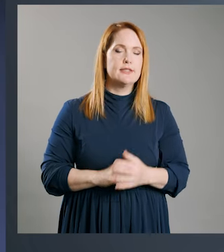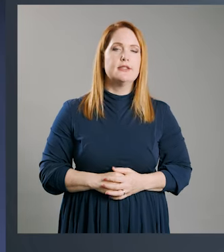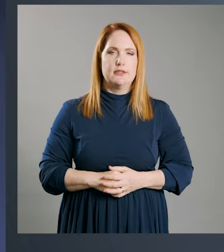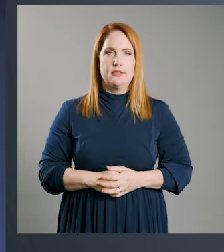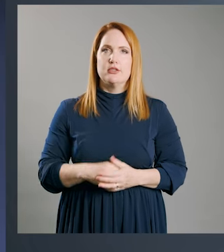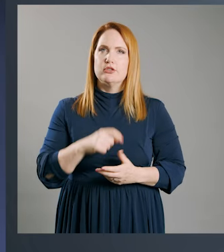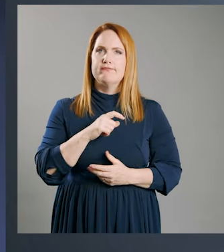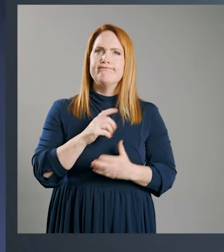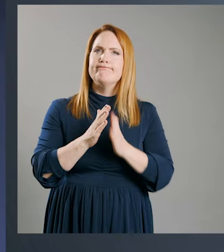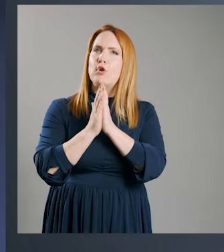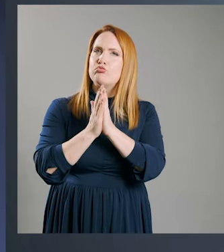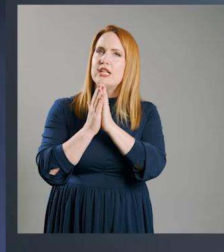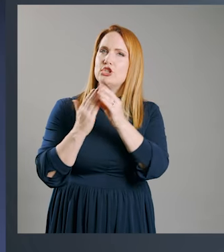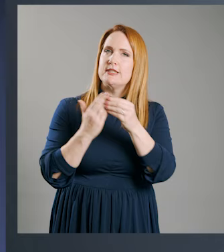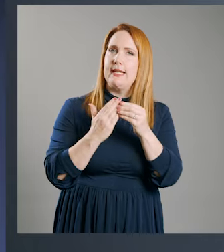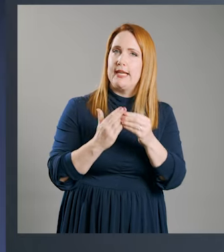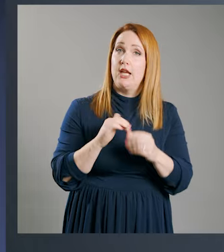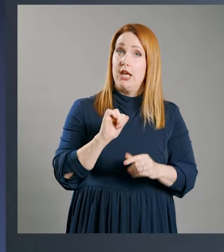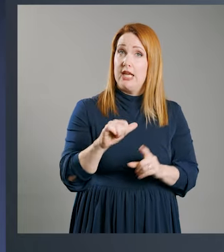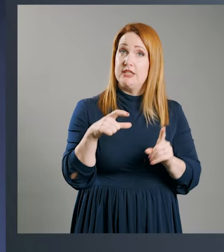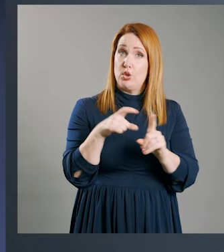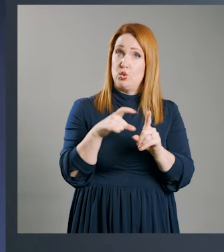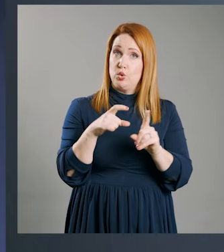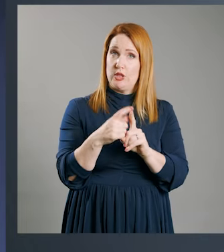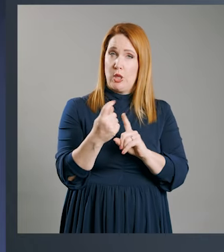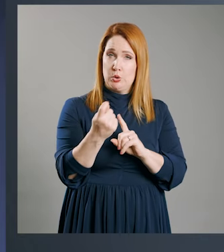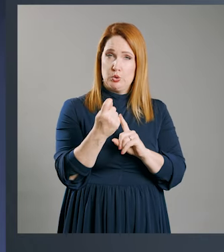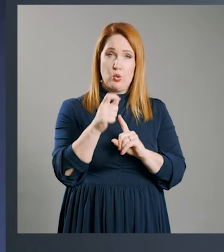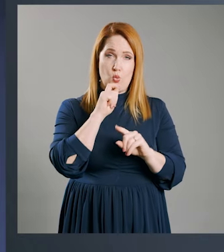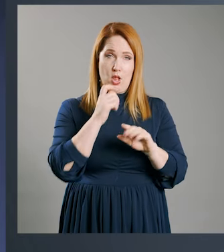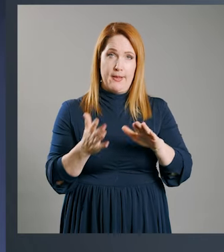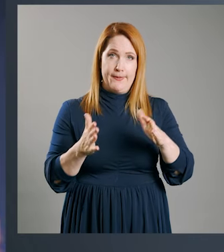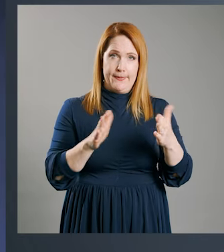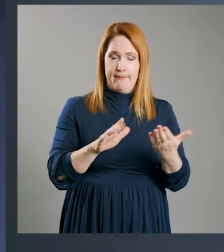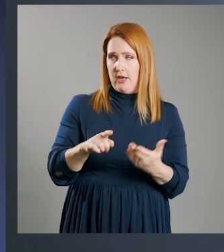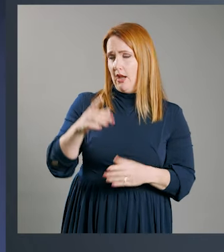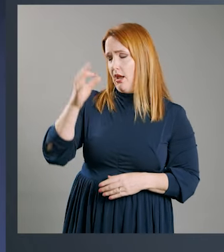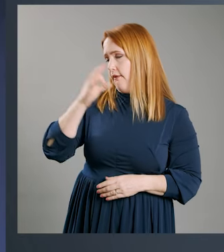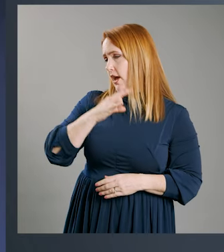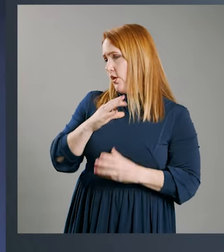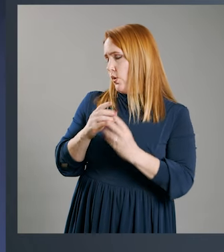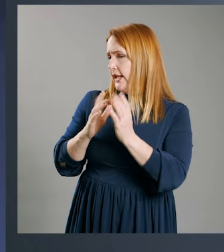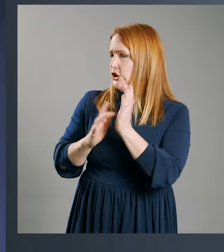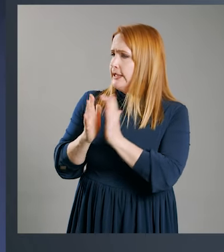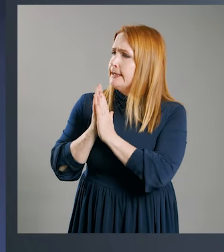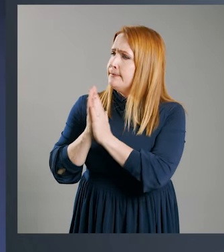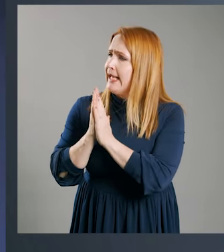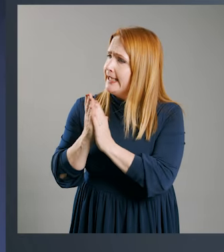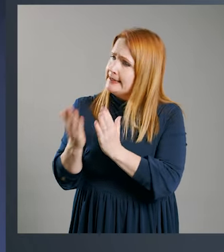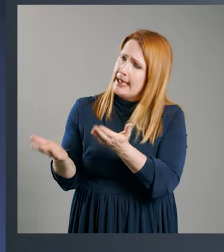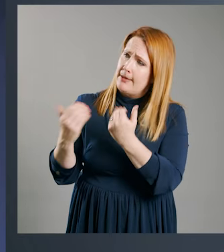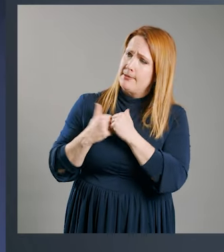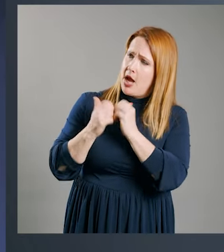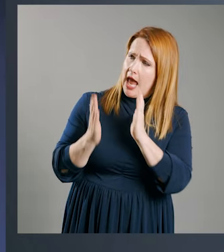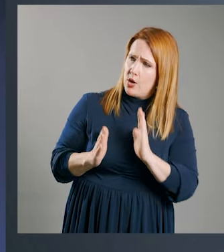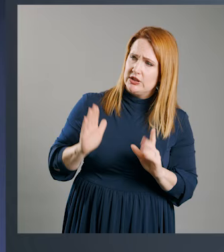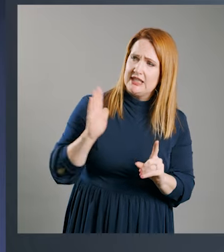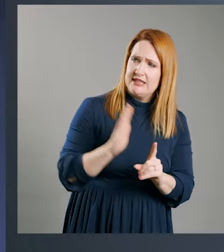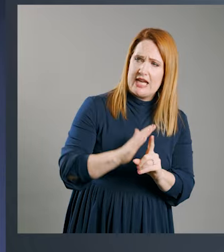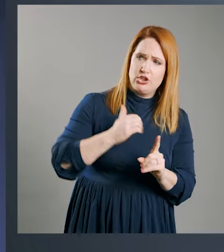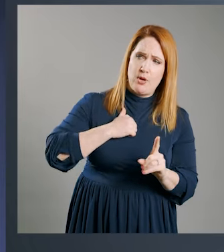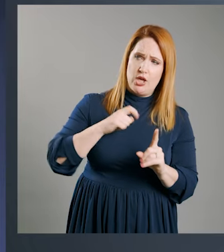religious leader and his daughter was dying. And he put his faith in Jesus and he pleaded with Jesus, if only you'll come